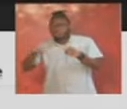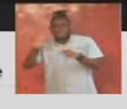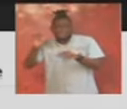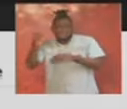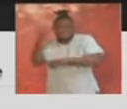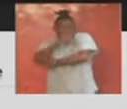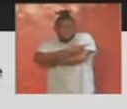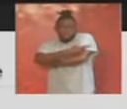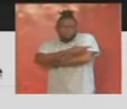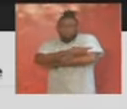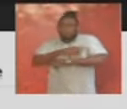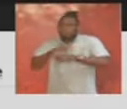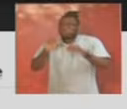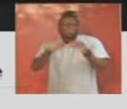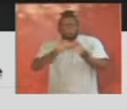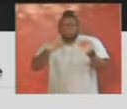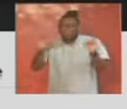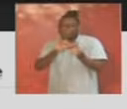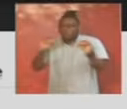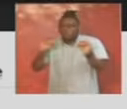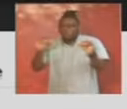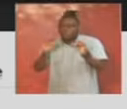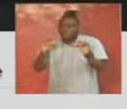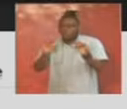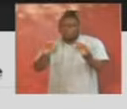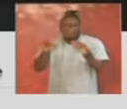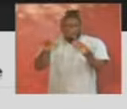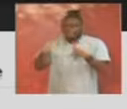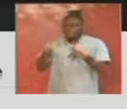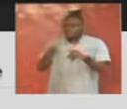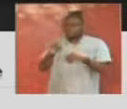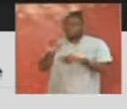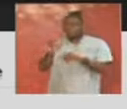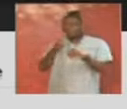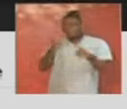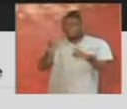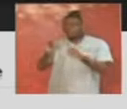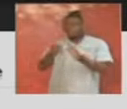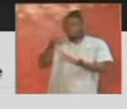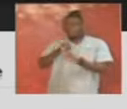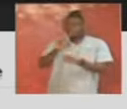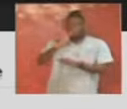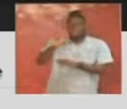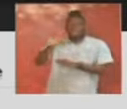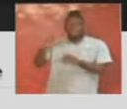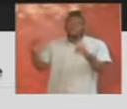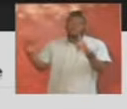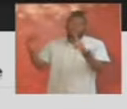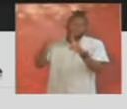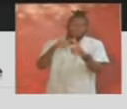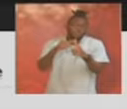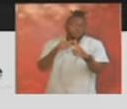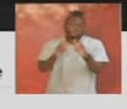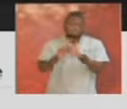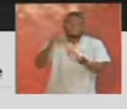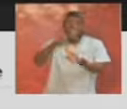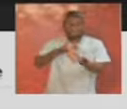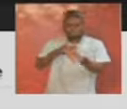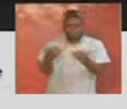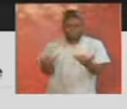no recorded cases from the 28th of January until our most recent cases. And I highlight just